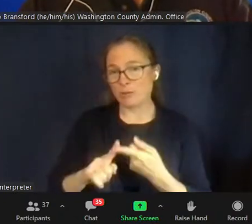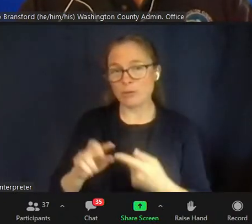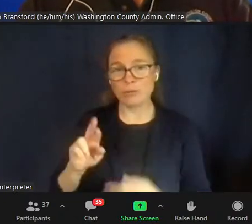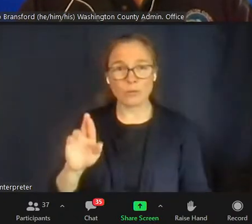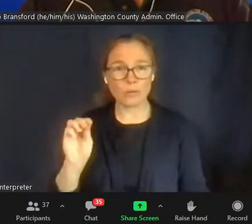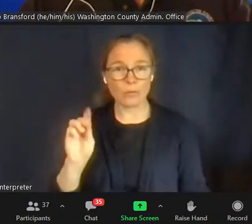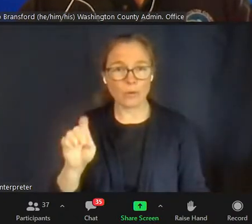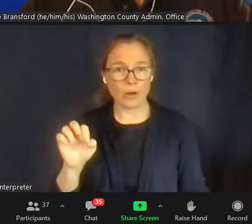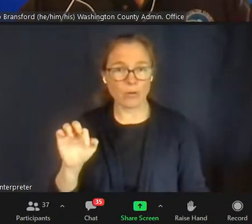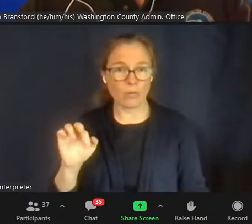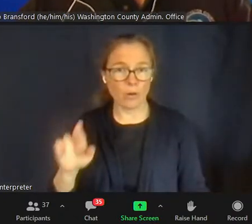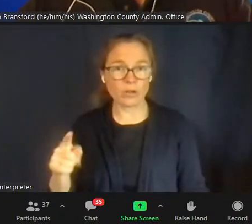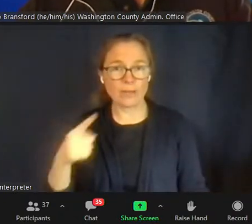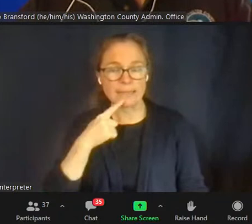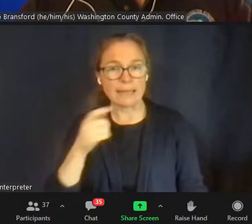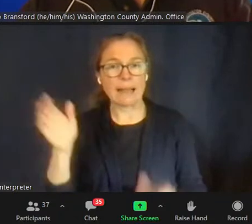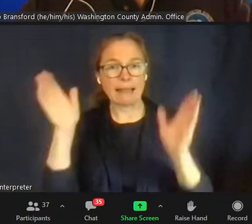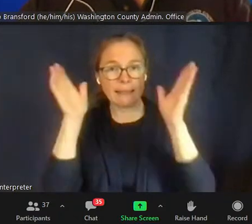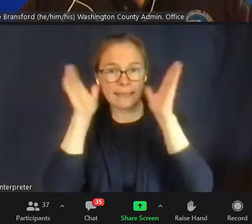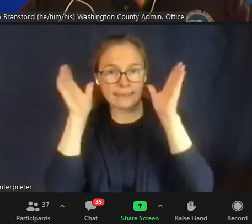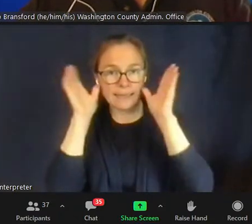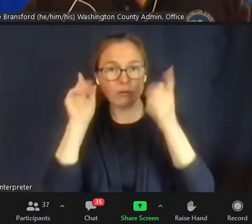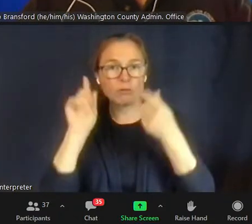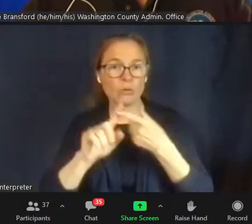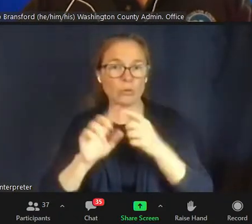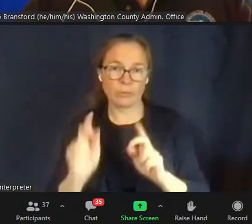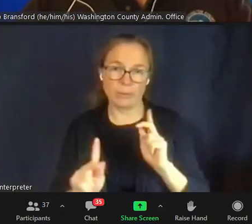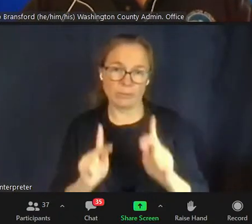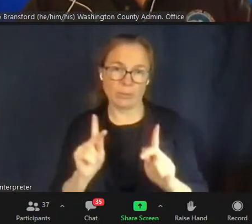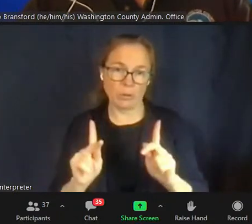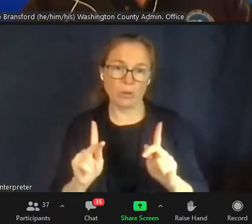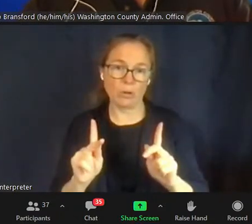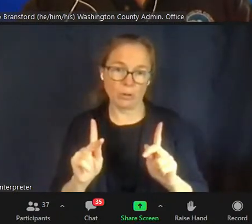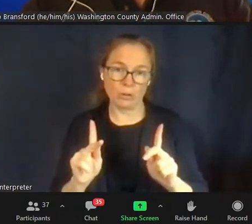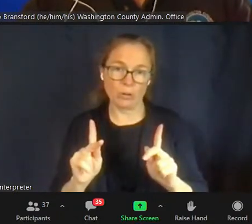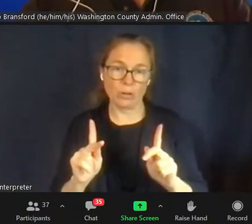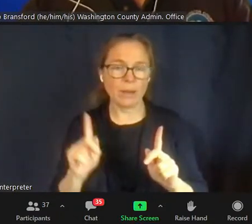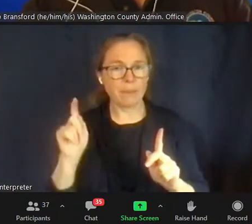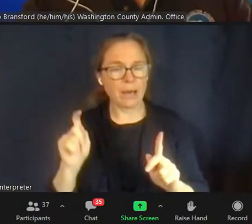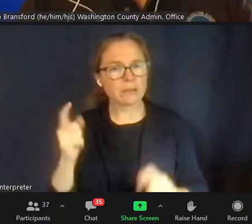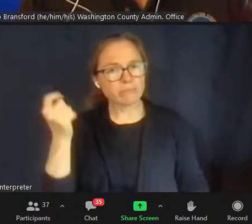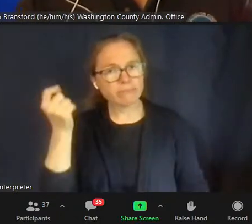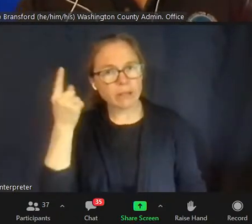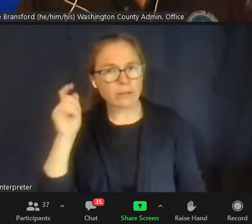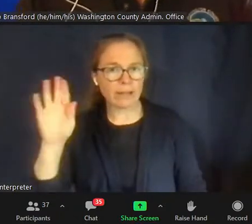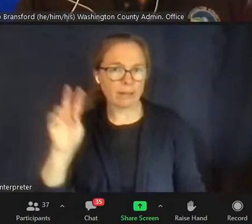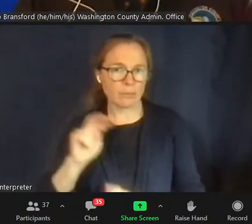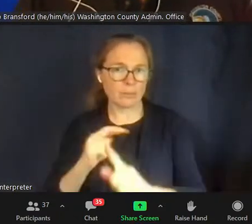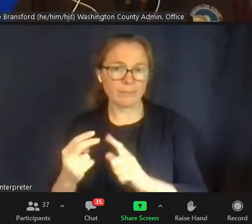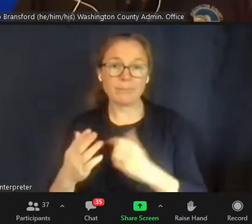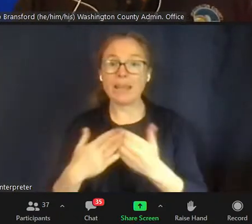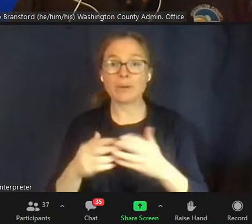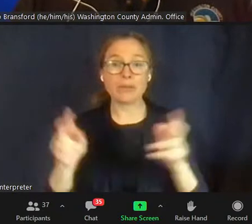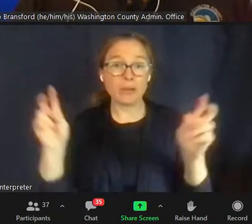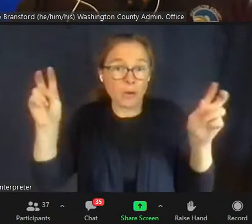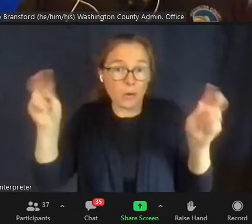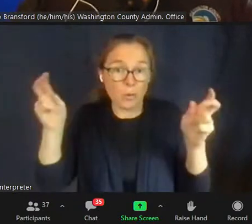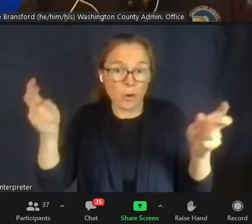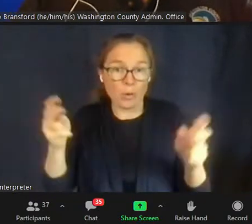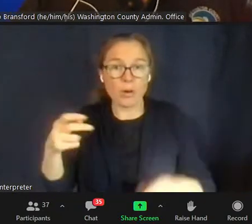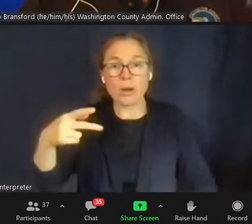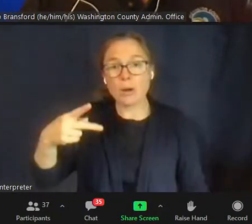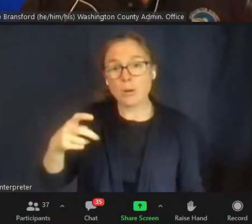said, listening to the people and really providing that sympathetic ear. That quote is,